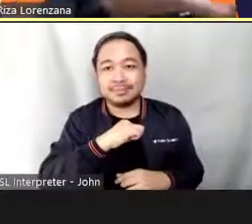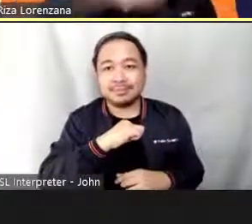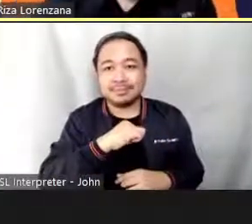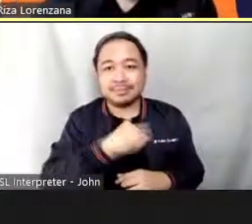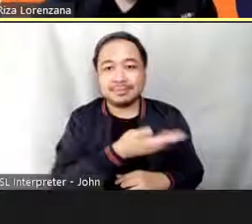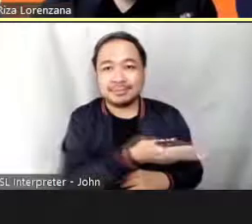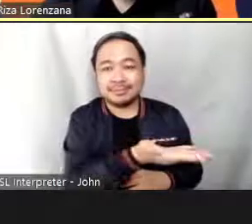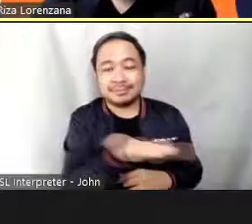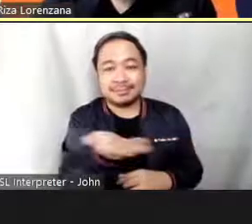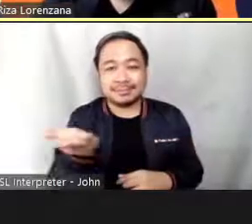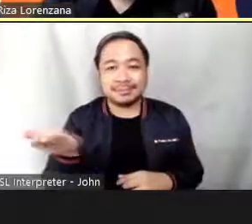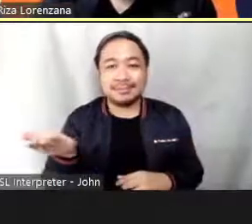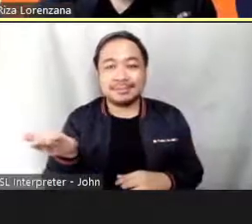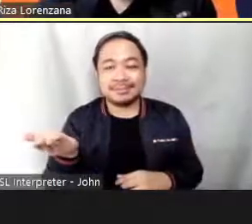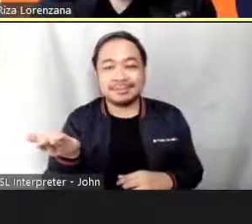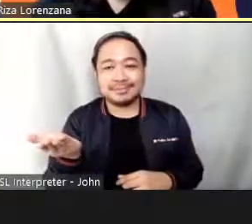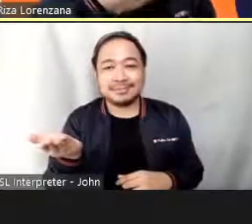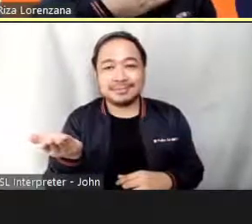tayo,